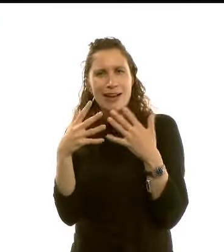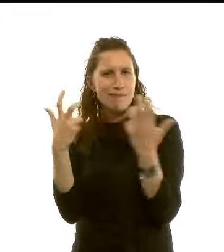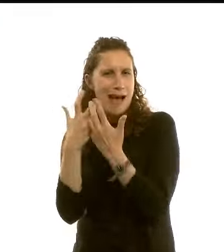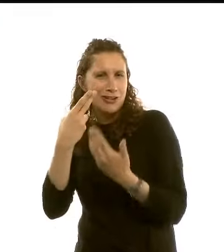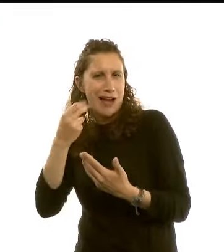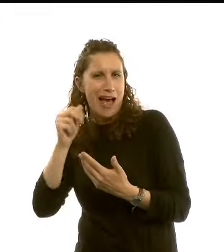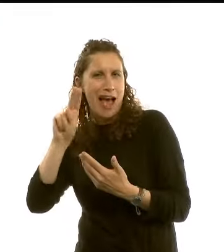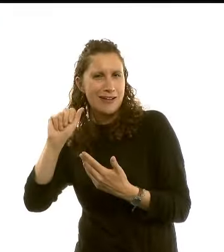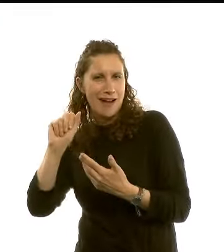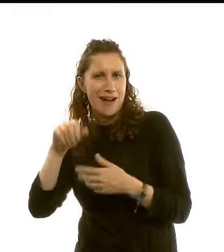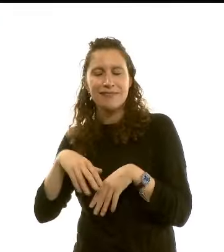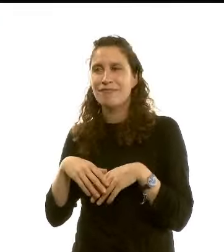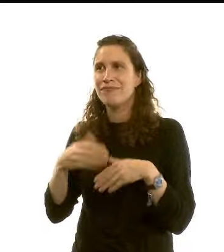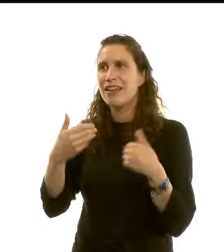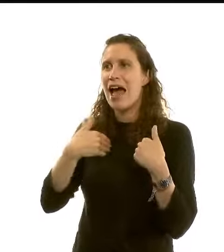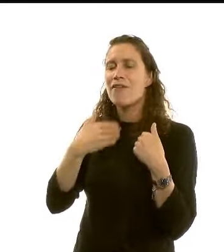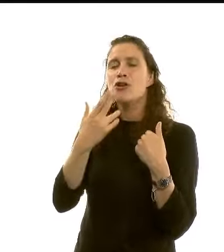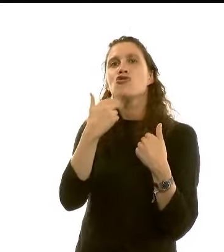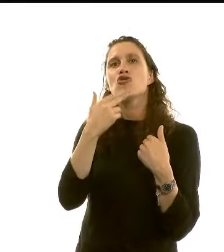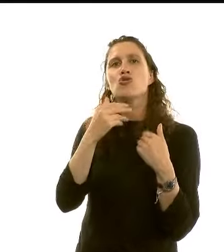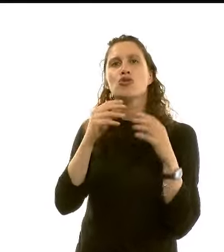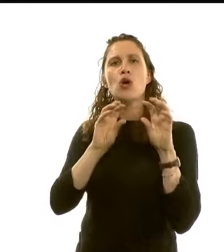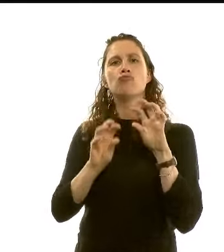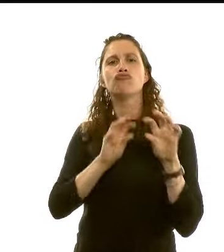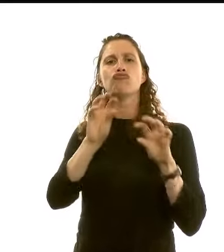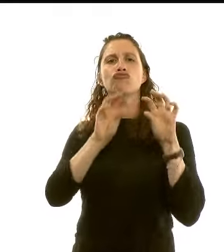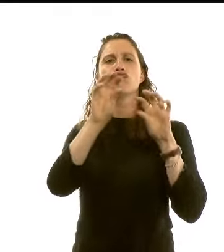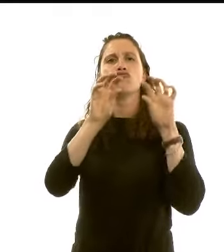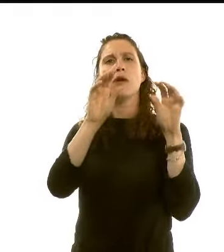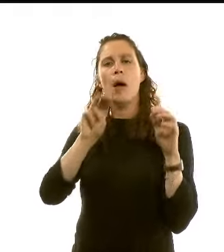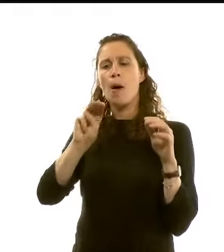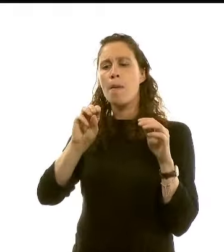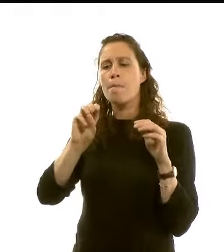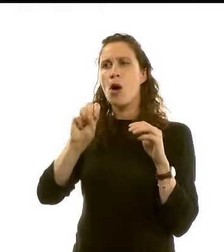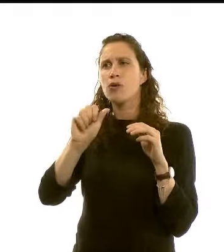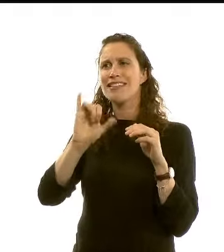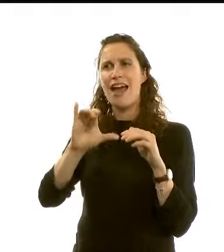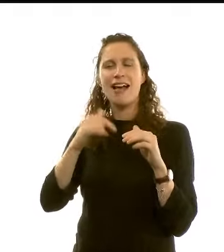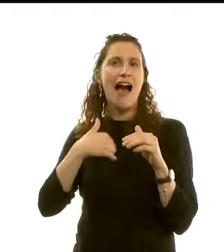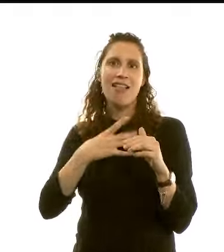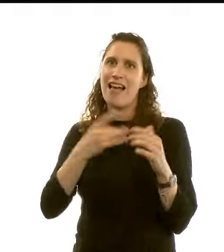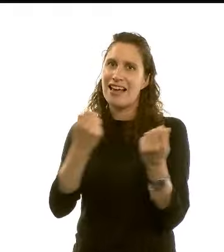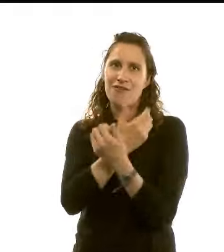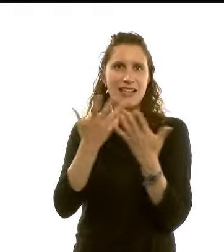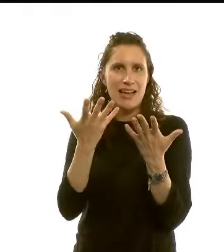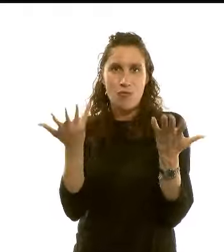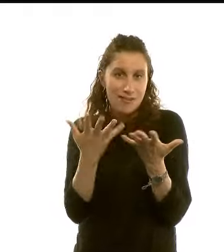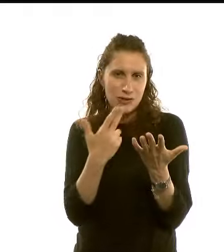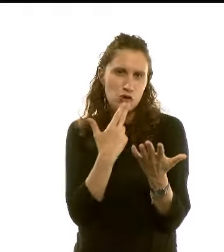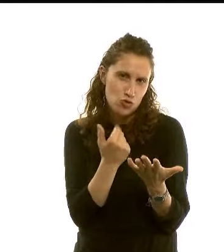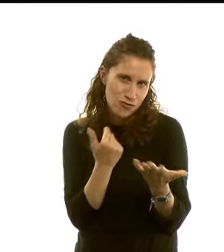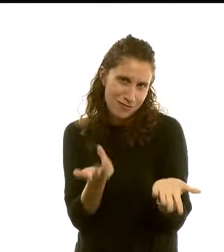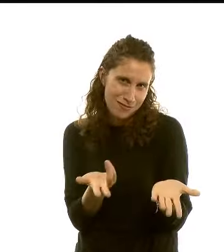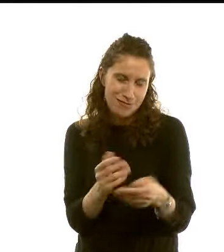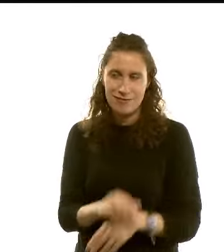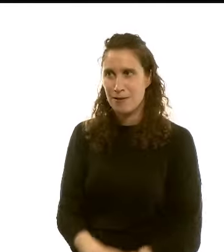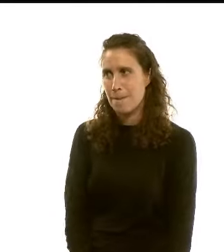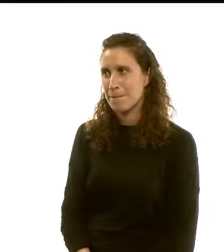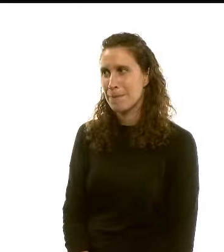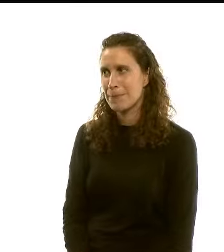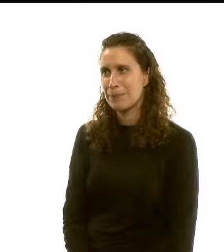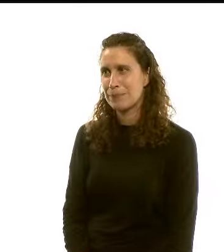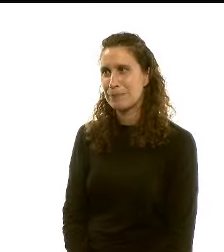then we have like cute mosaic over here because I'm more on the cute side. So yes, you I are. like all things cute. Okay, Matt, what do you think of this so far?